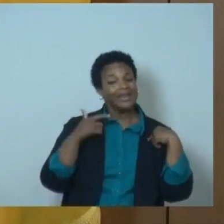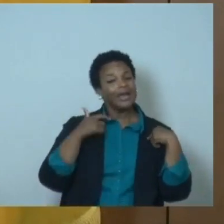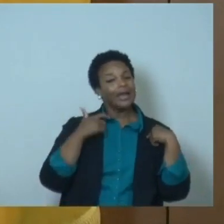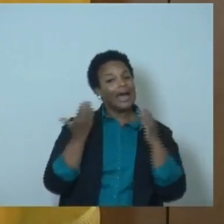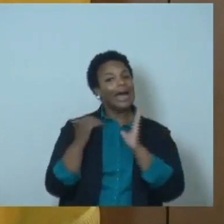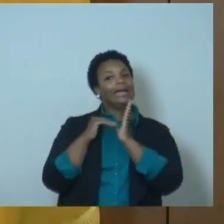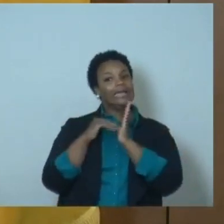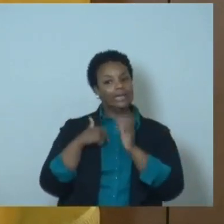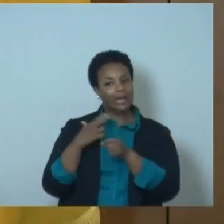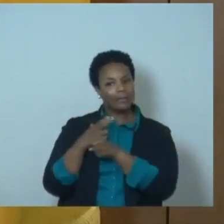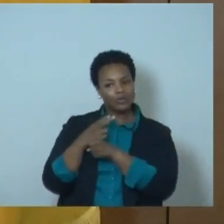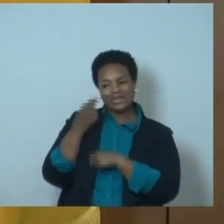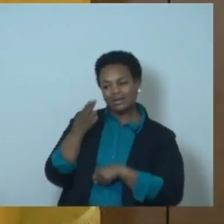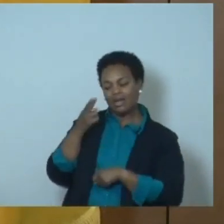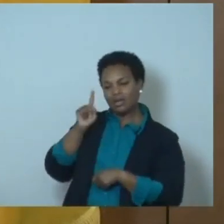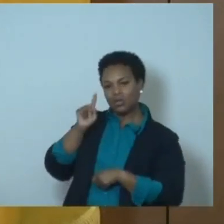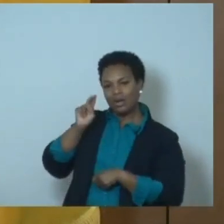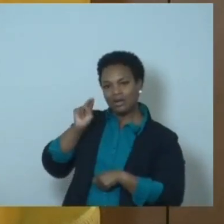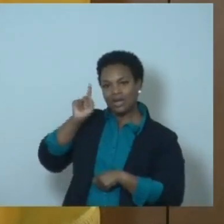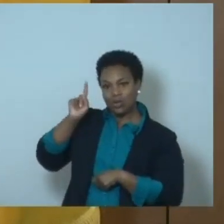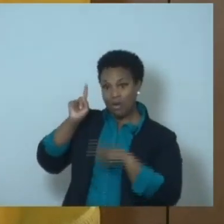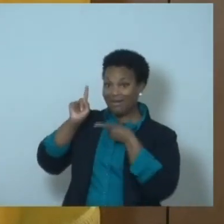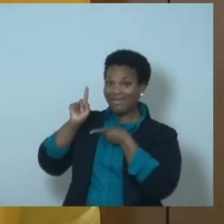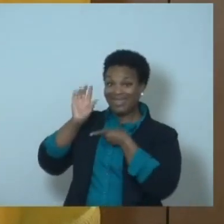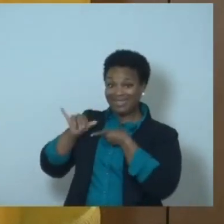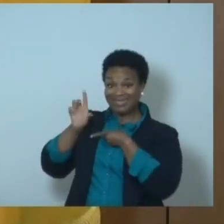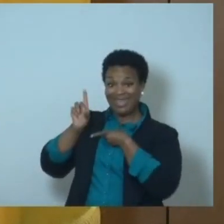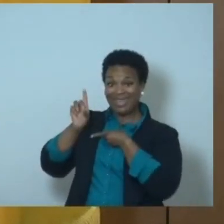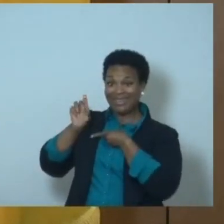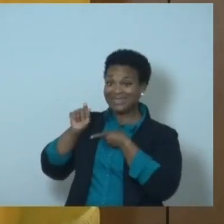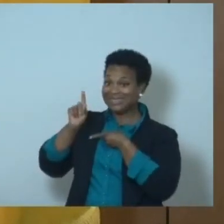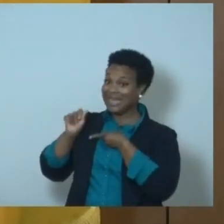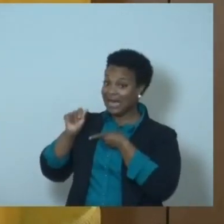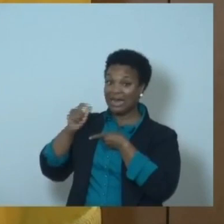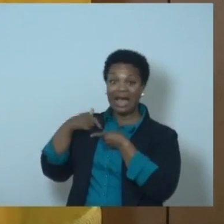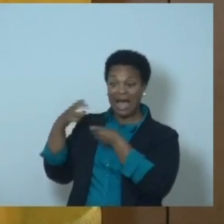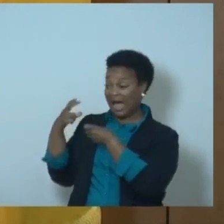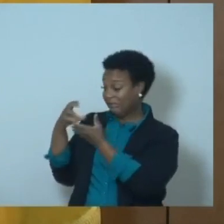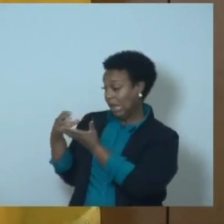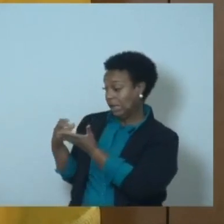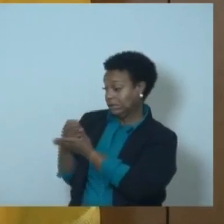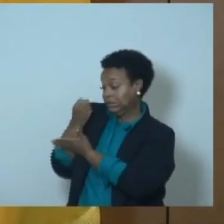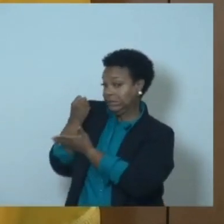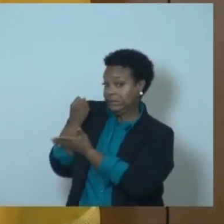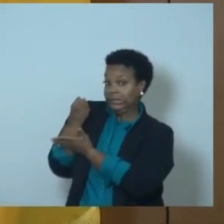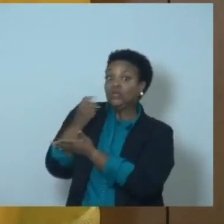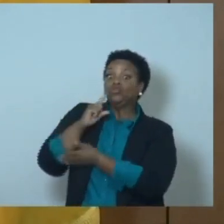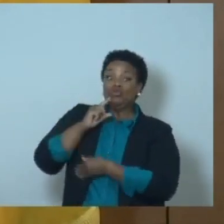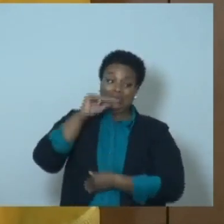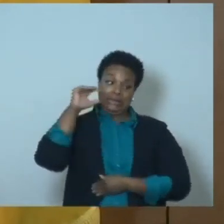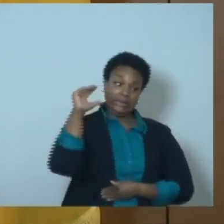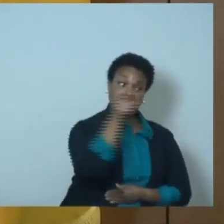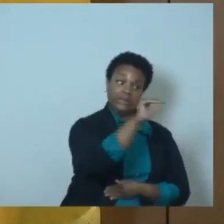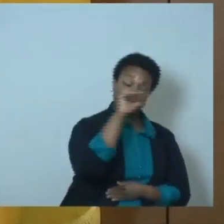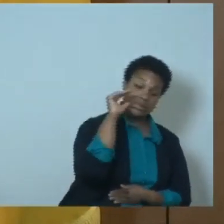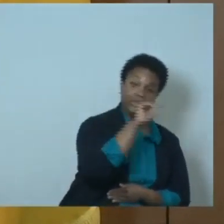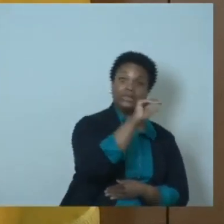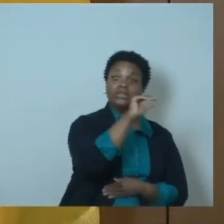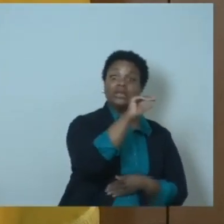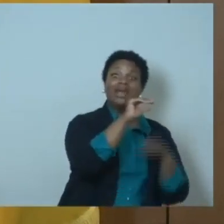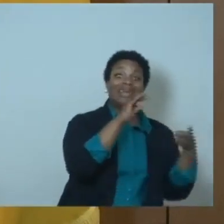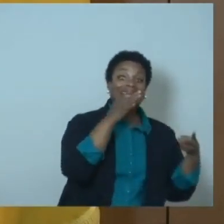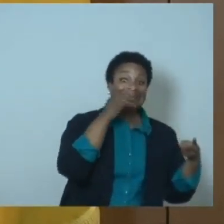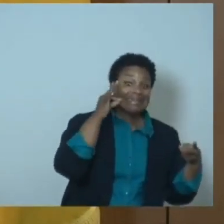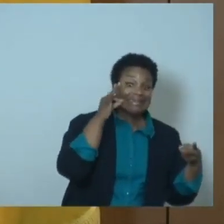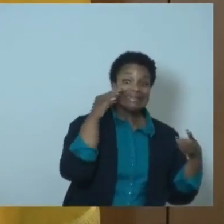H1N1 mortality rate to push hard on Indian Health Service and to push hard on the federal government. Our sovereign nation